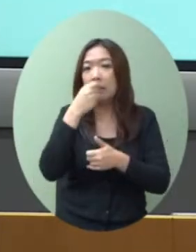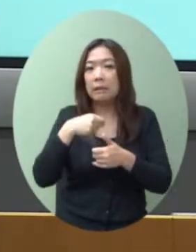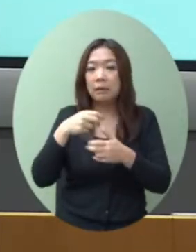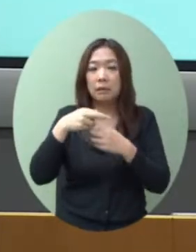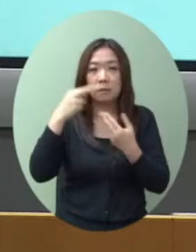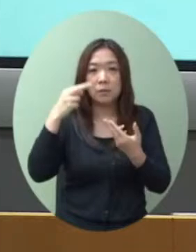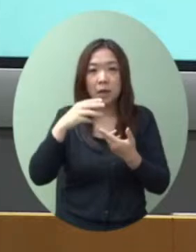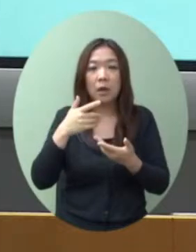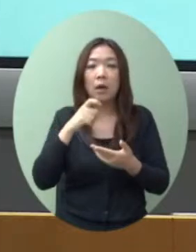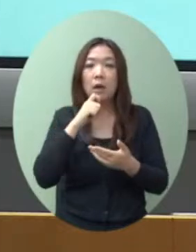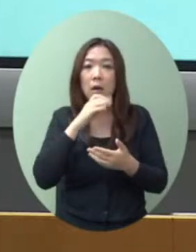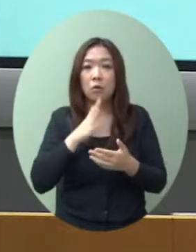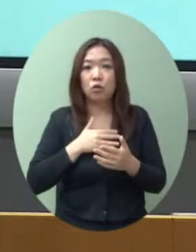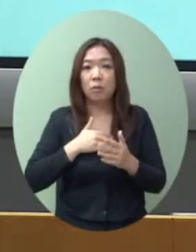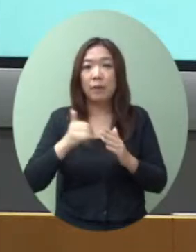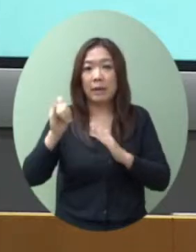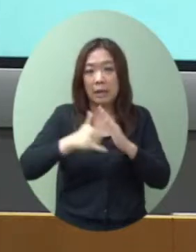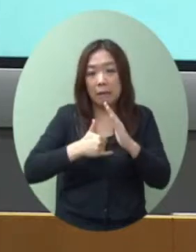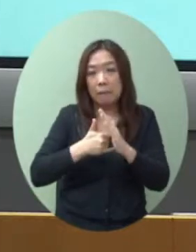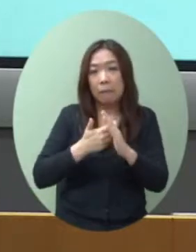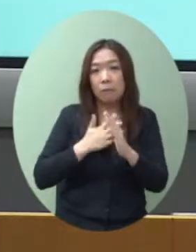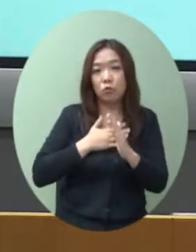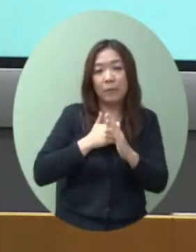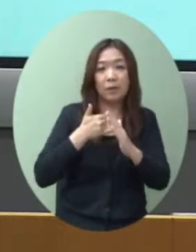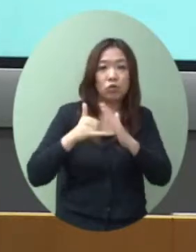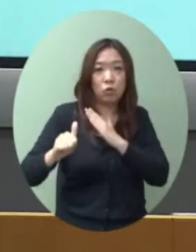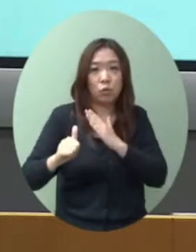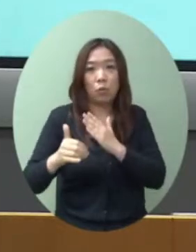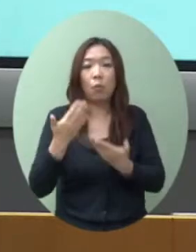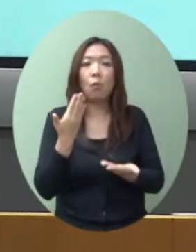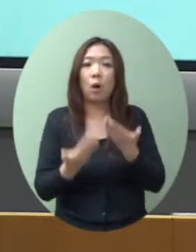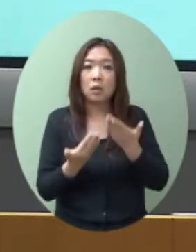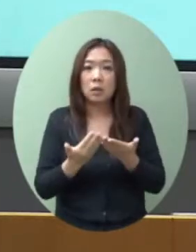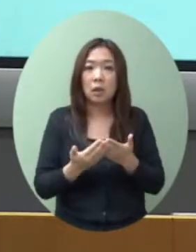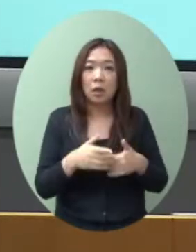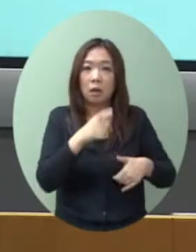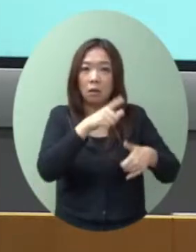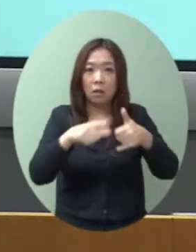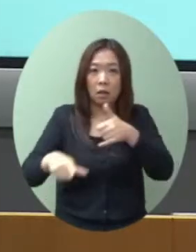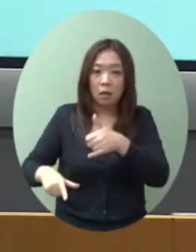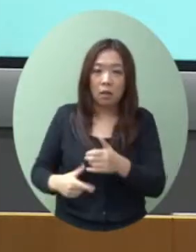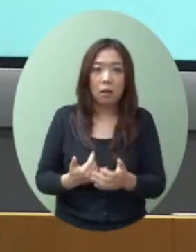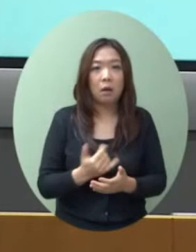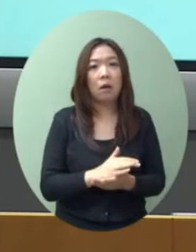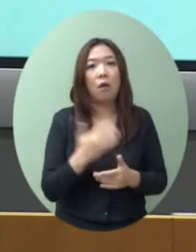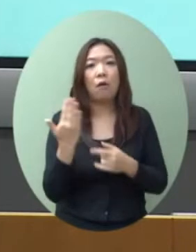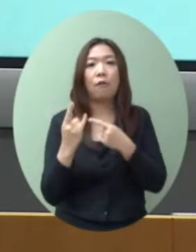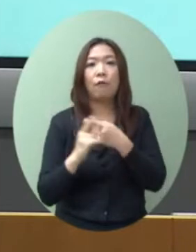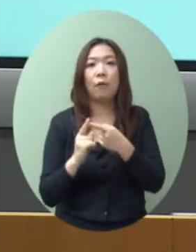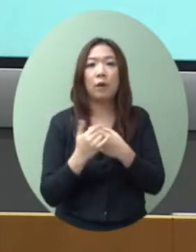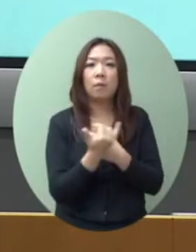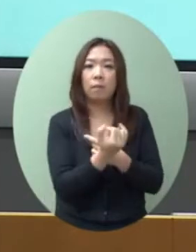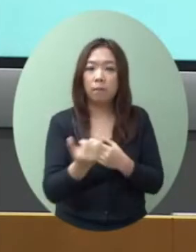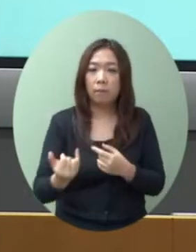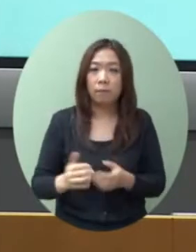There are people who deliver breakfasts, people who carry